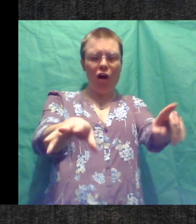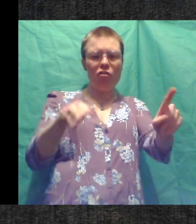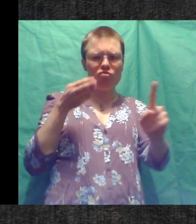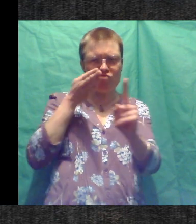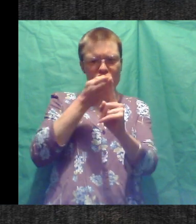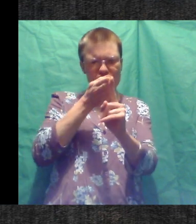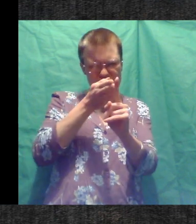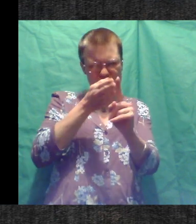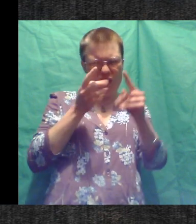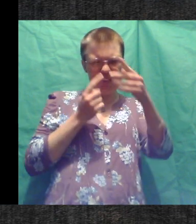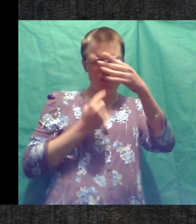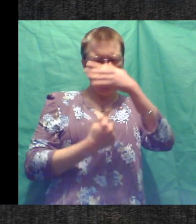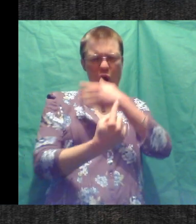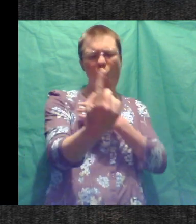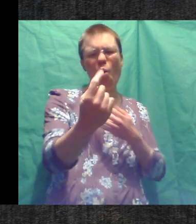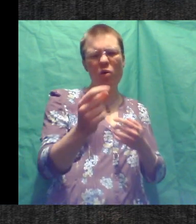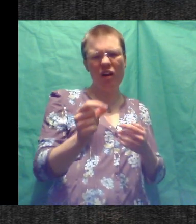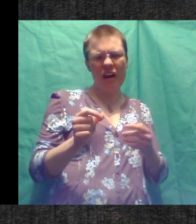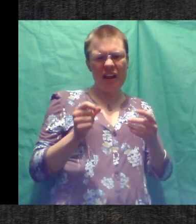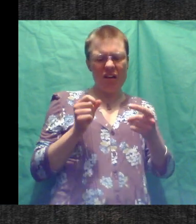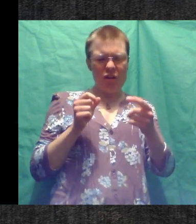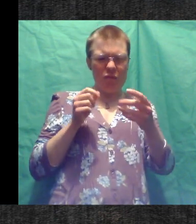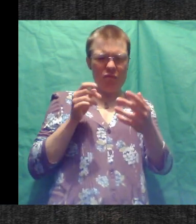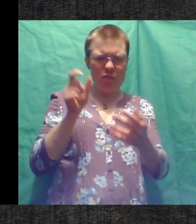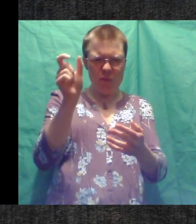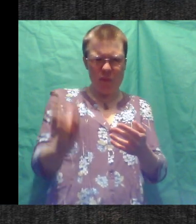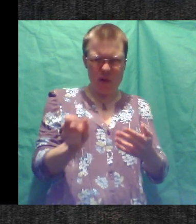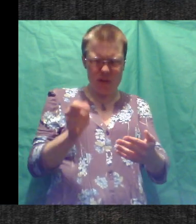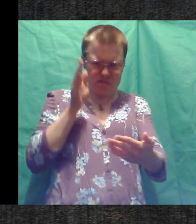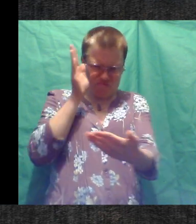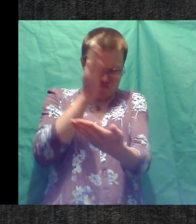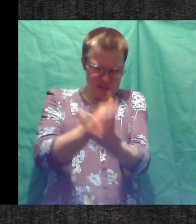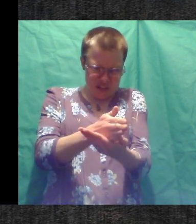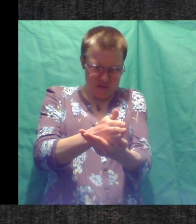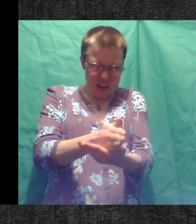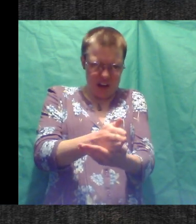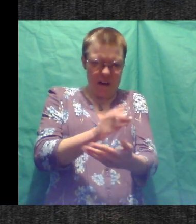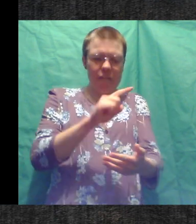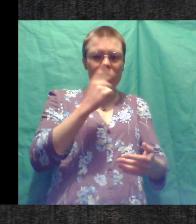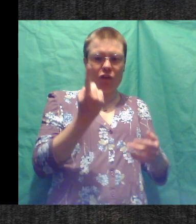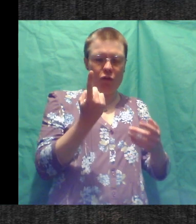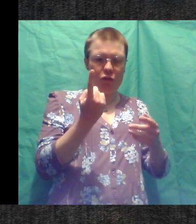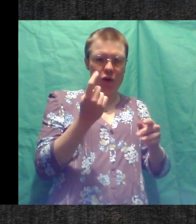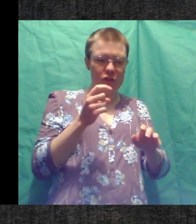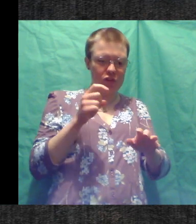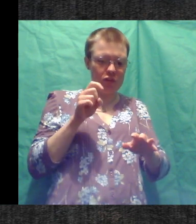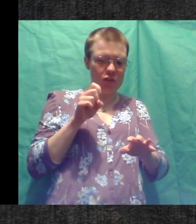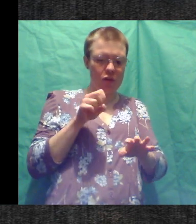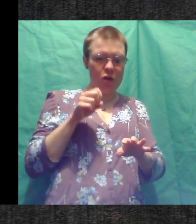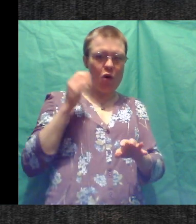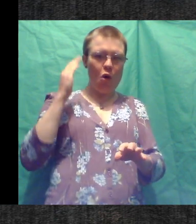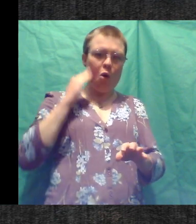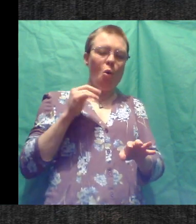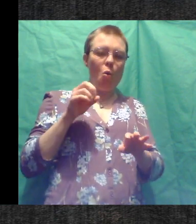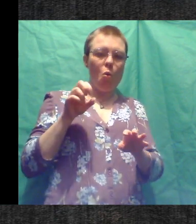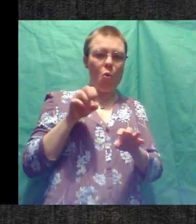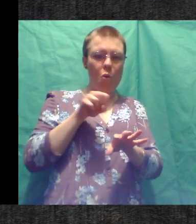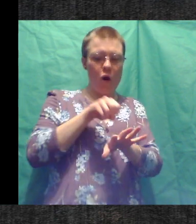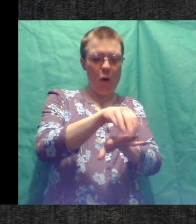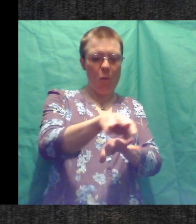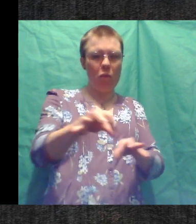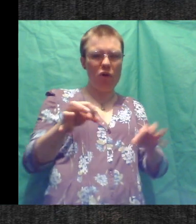Foxdie is a type of retrovirus that targets and kills only specific people. First, it infects the macrophages in the victim's